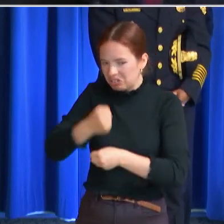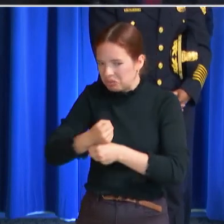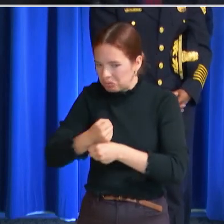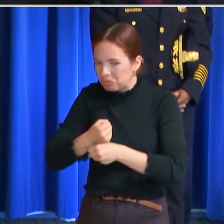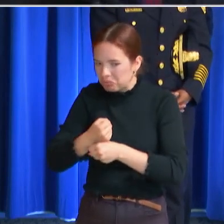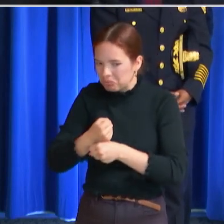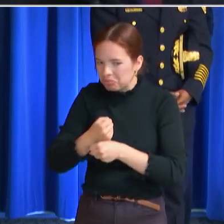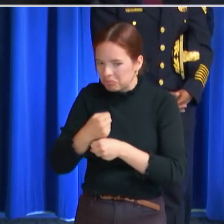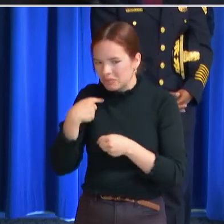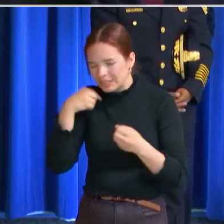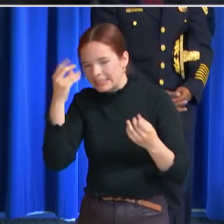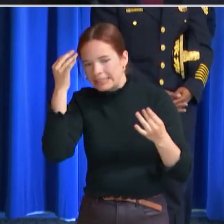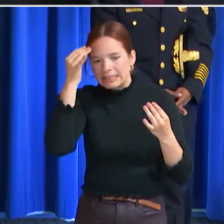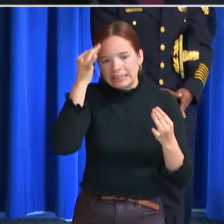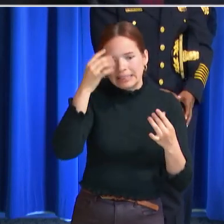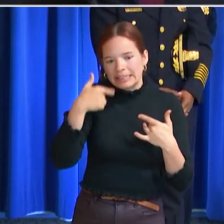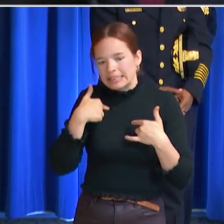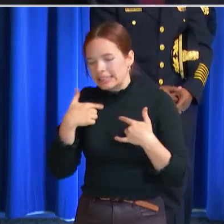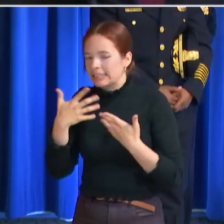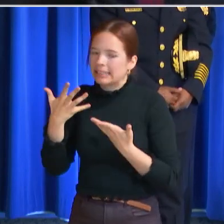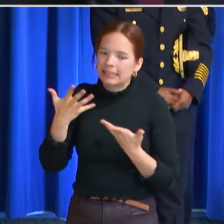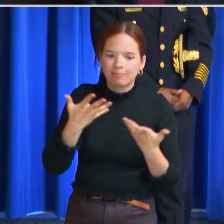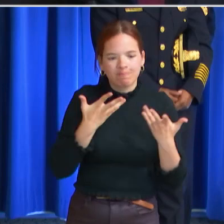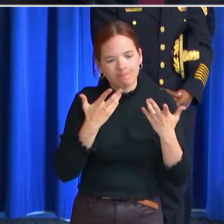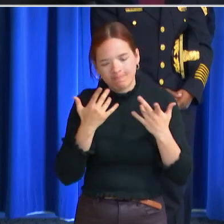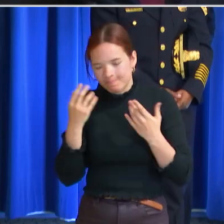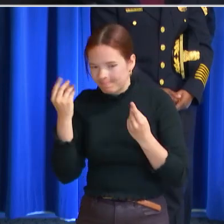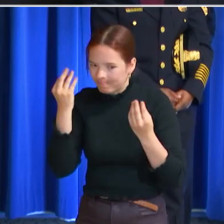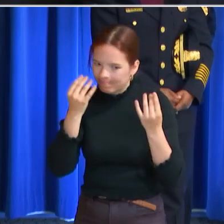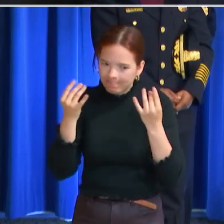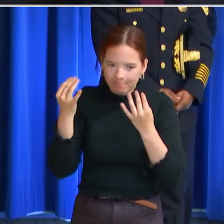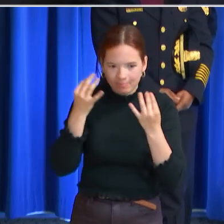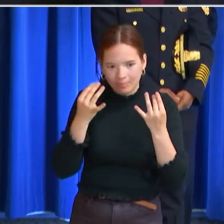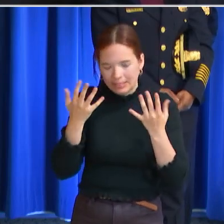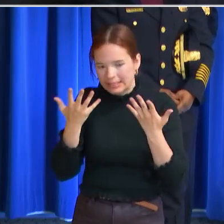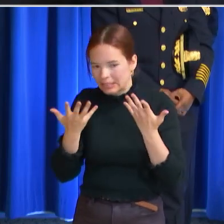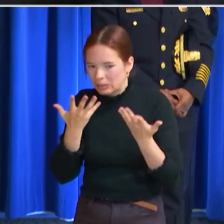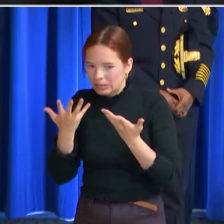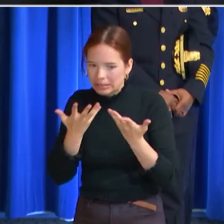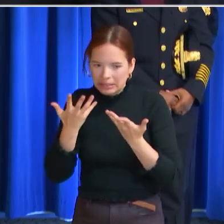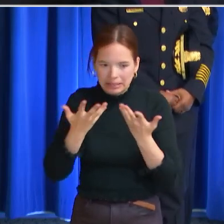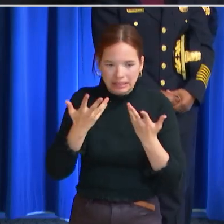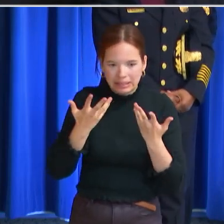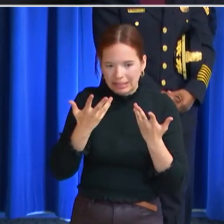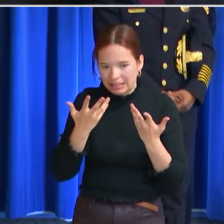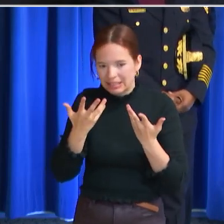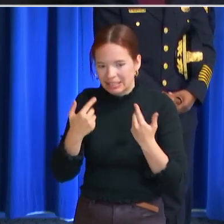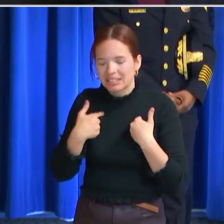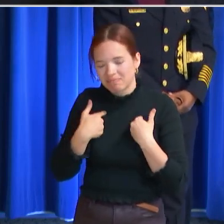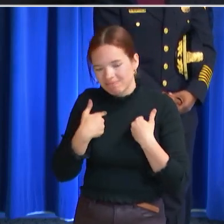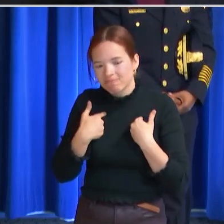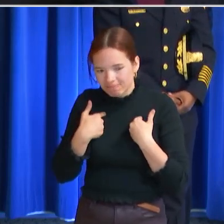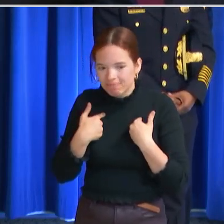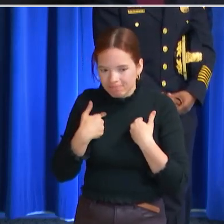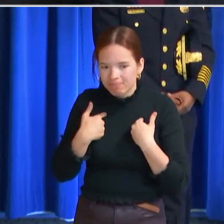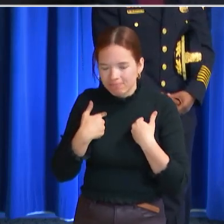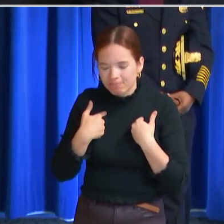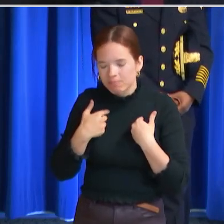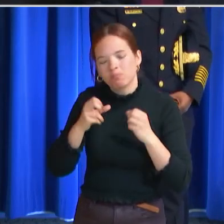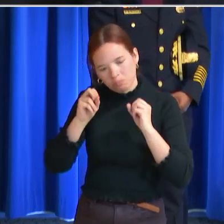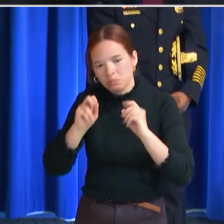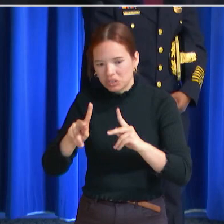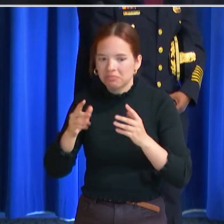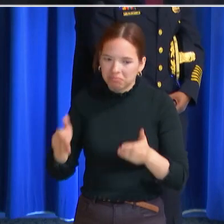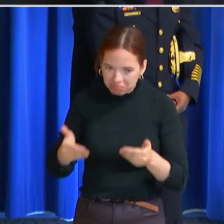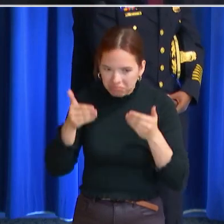thought about it and thought about it and thought about it and wrestled with it. And once I really accepted the offer, which